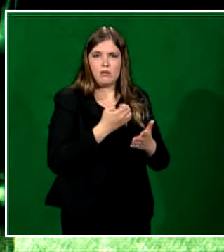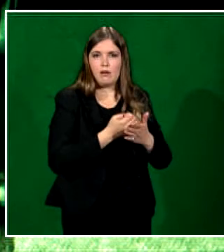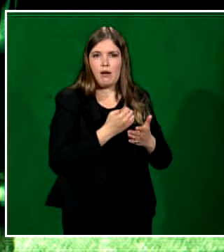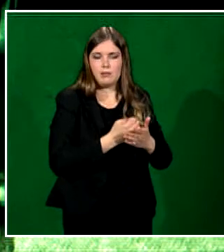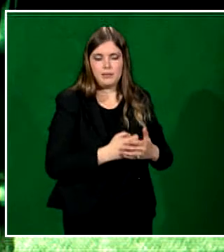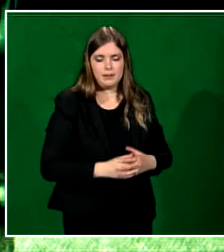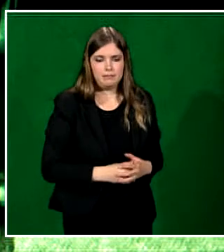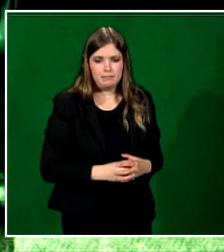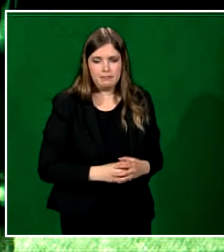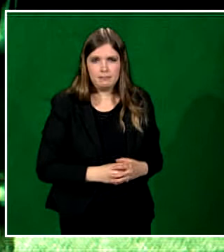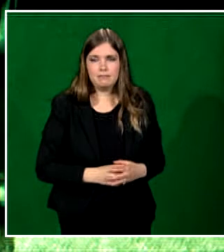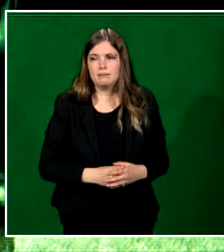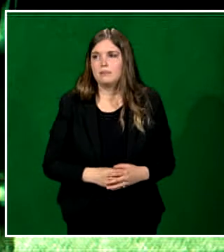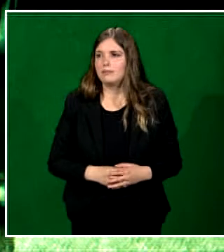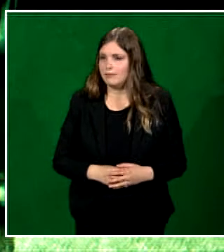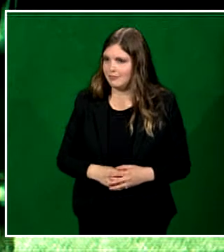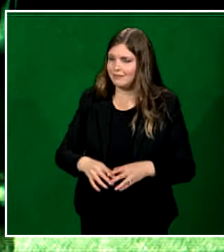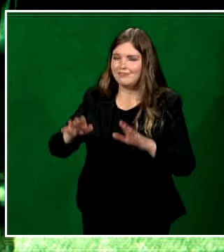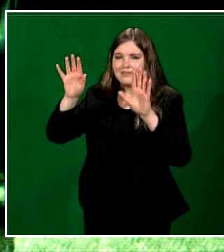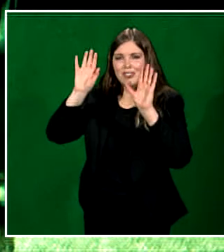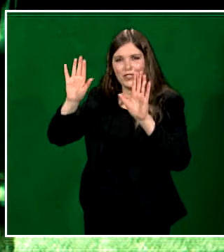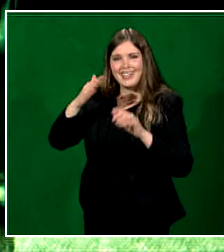Great. Thank you.